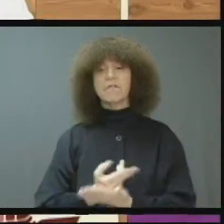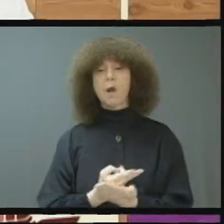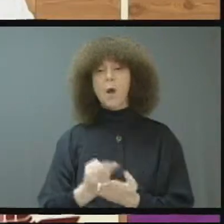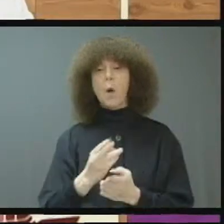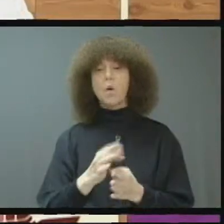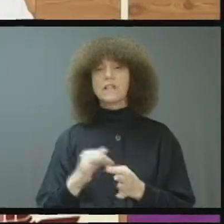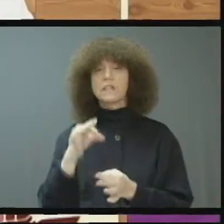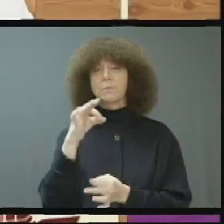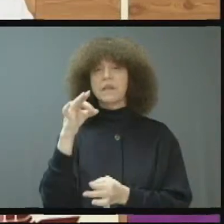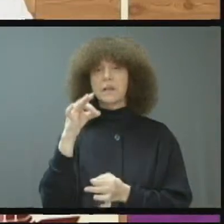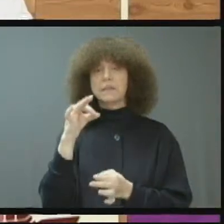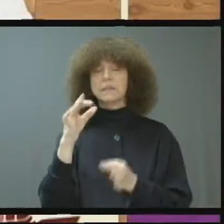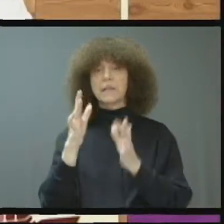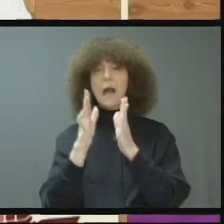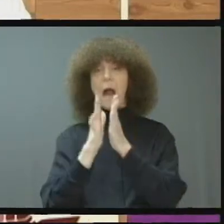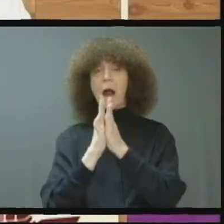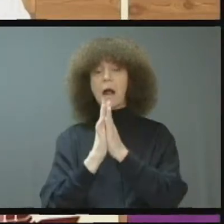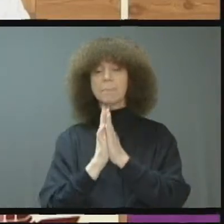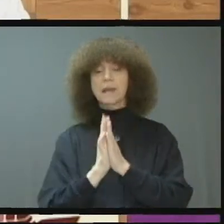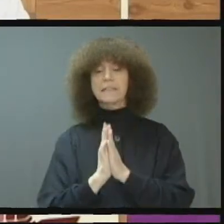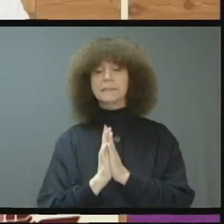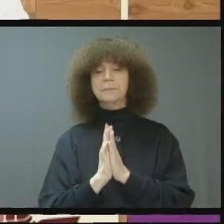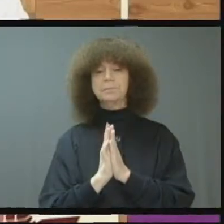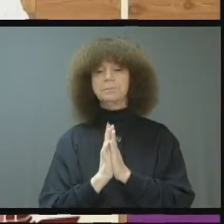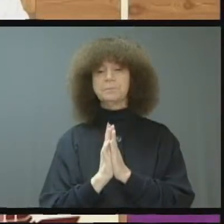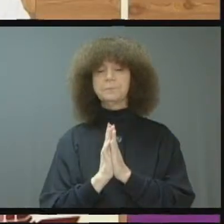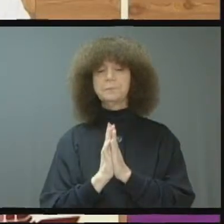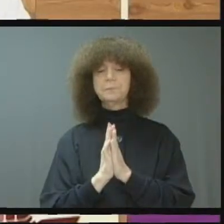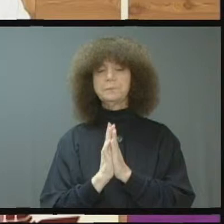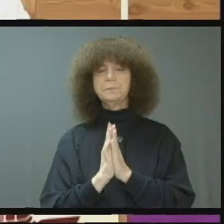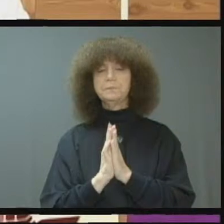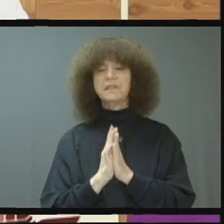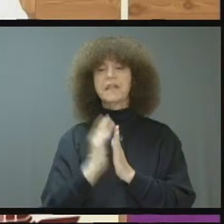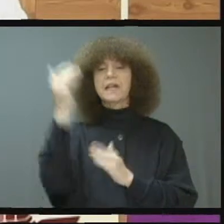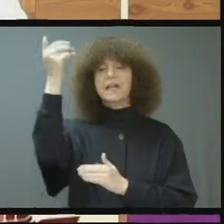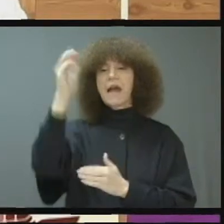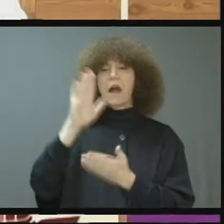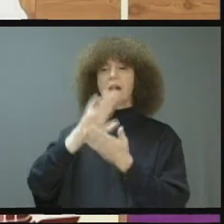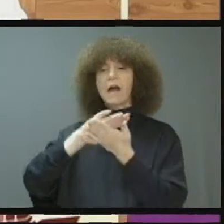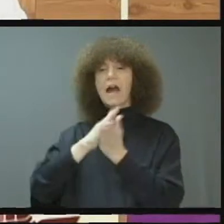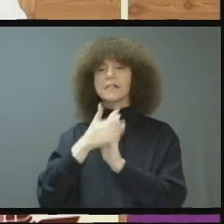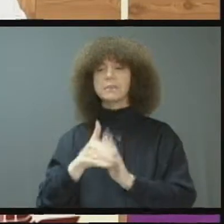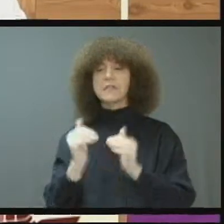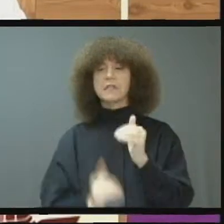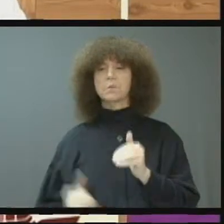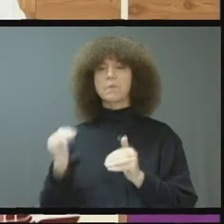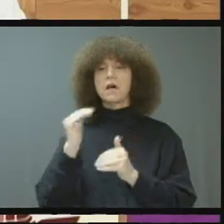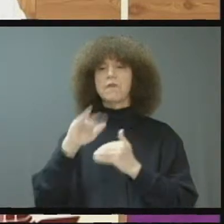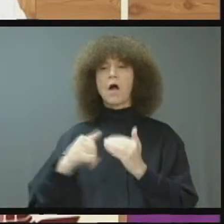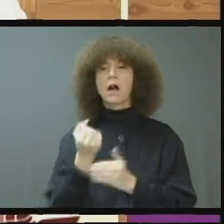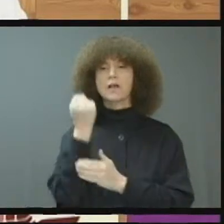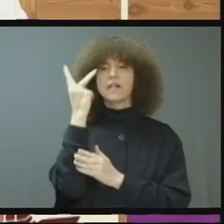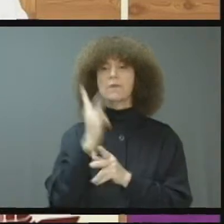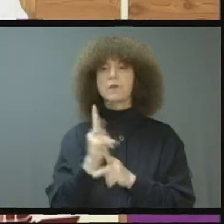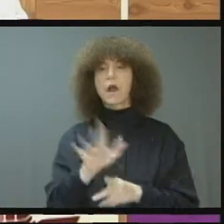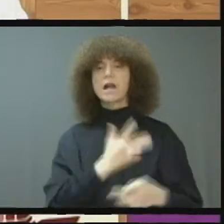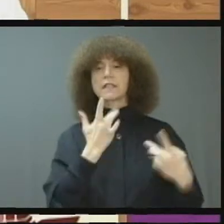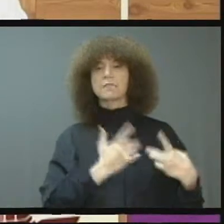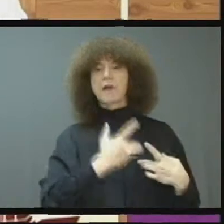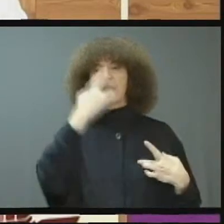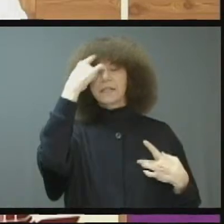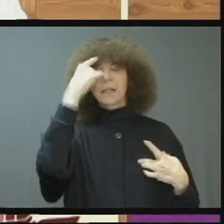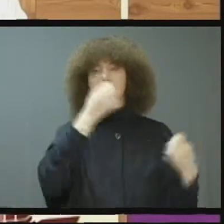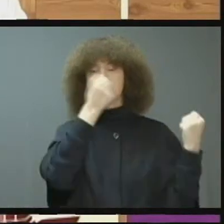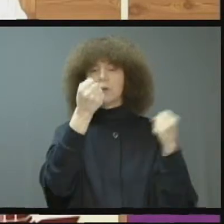Holy Spirit. Amen. And now may the peace of God, which passes all understanding, keep your hearts